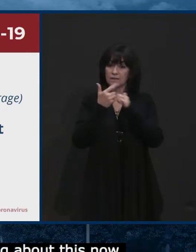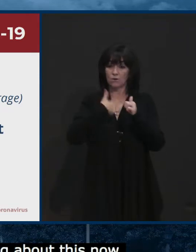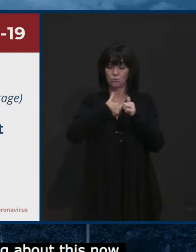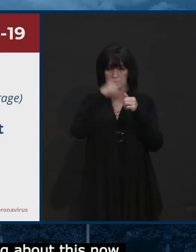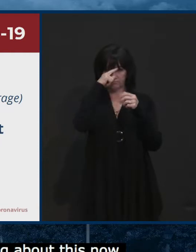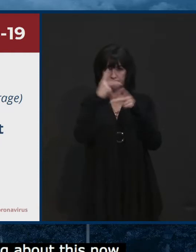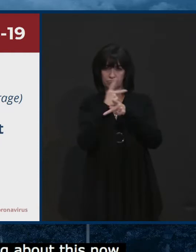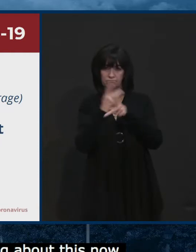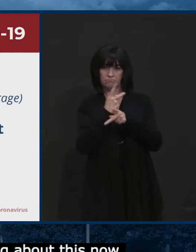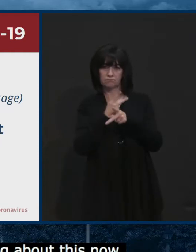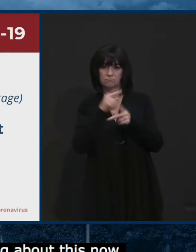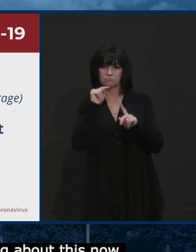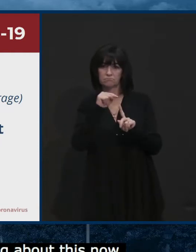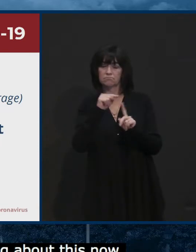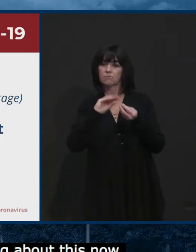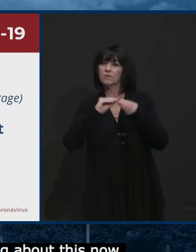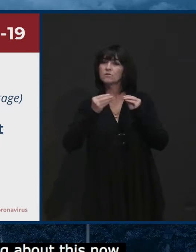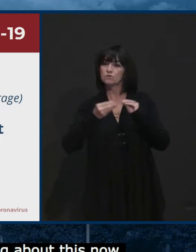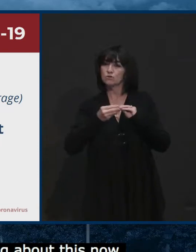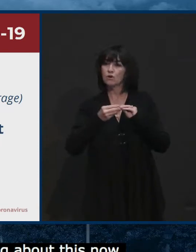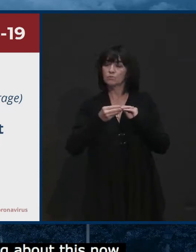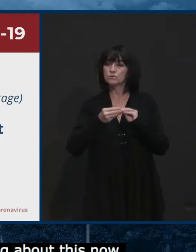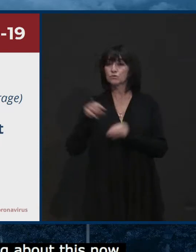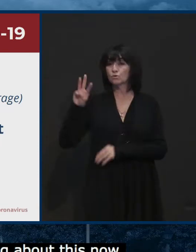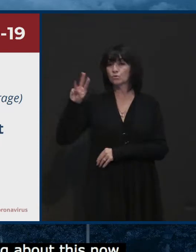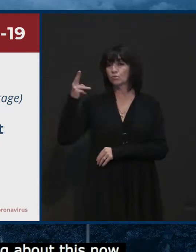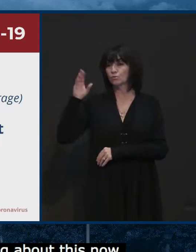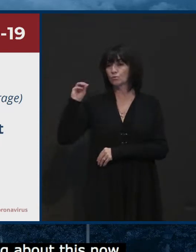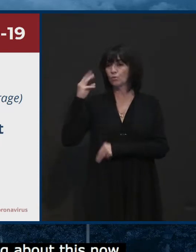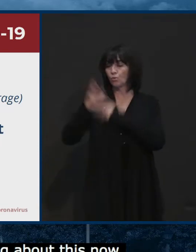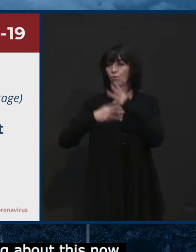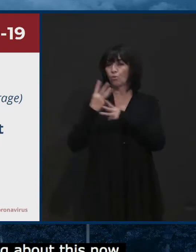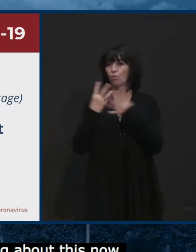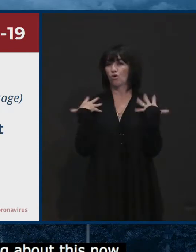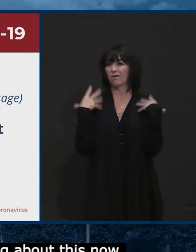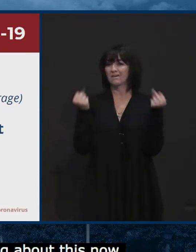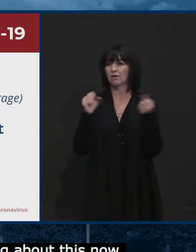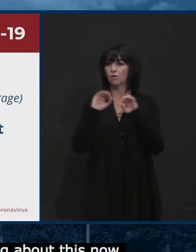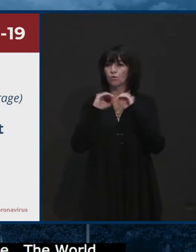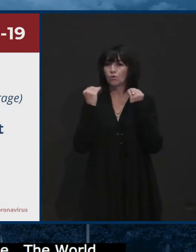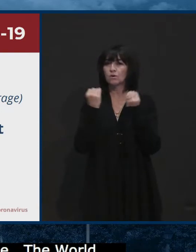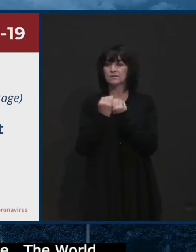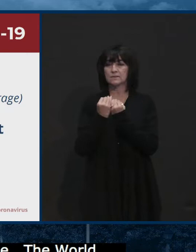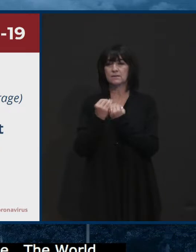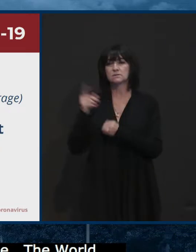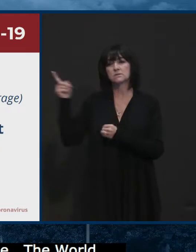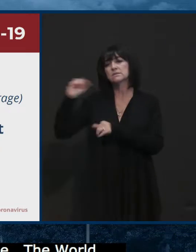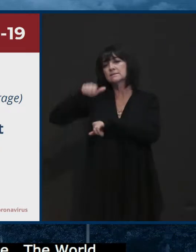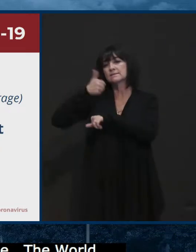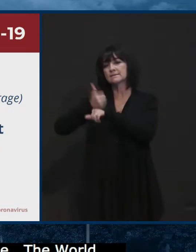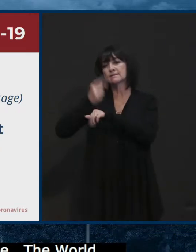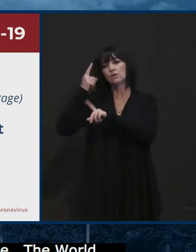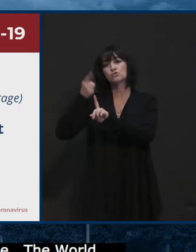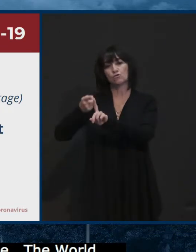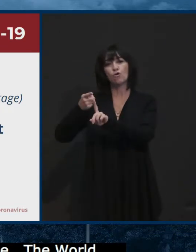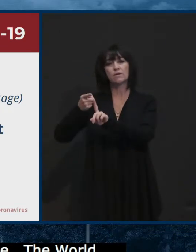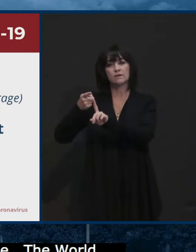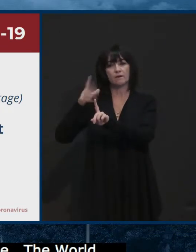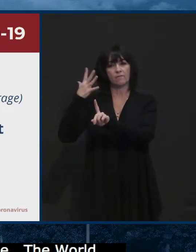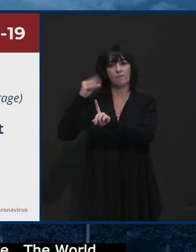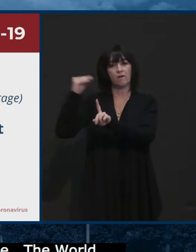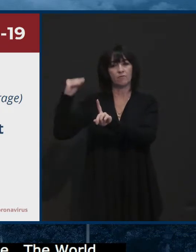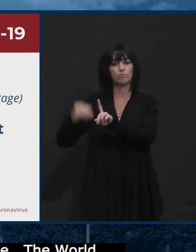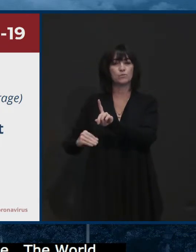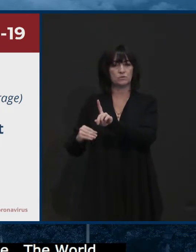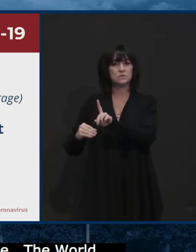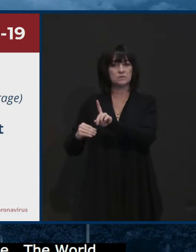this percentage. The World Health Organization target is 5%. For the majority of the time